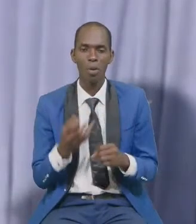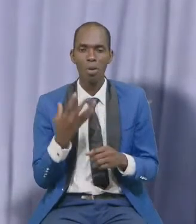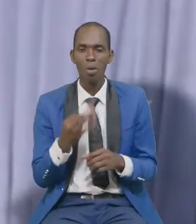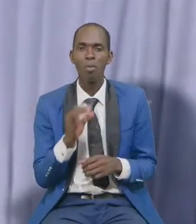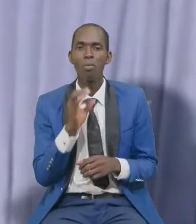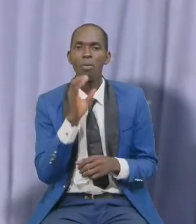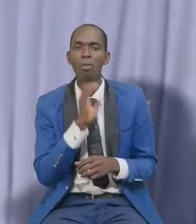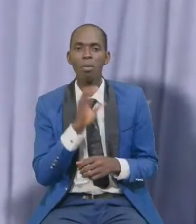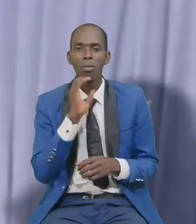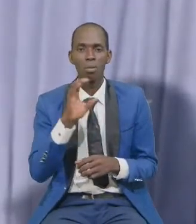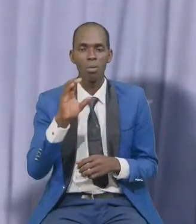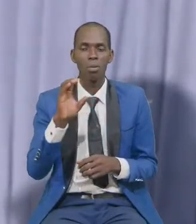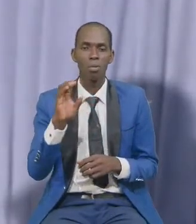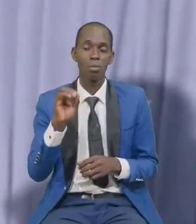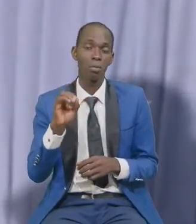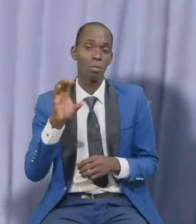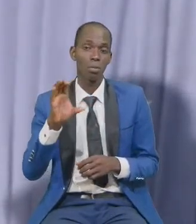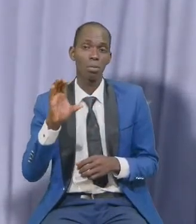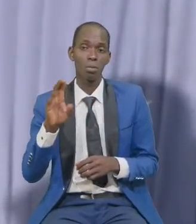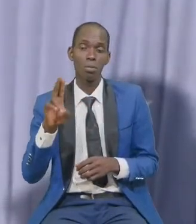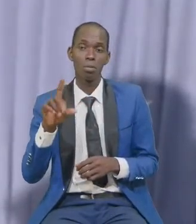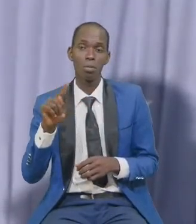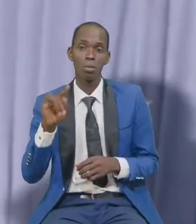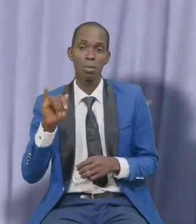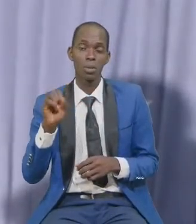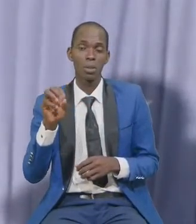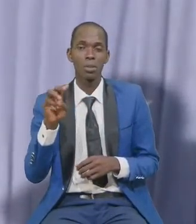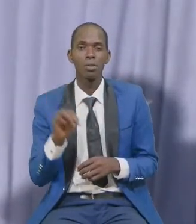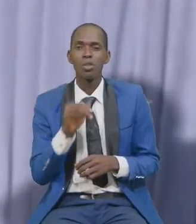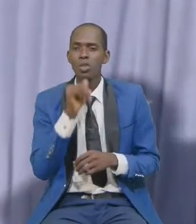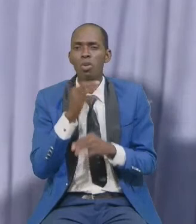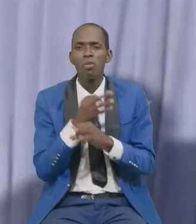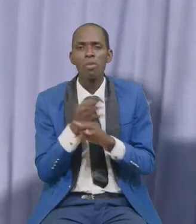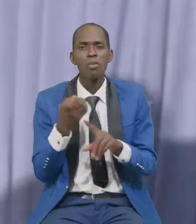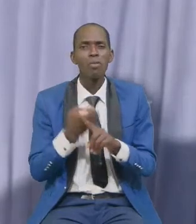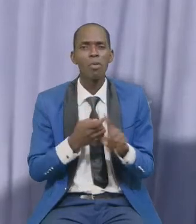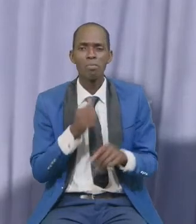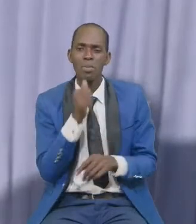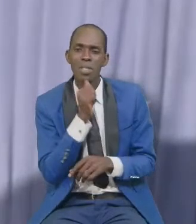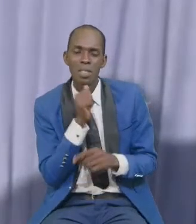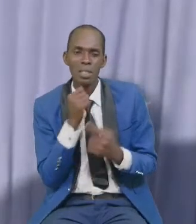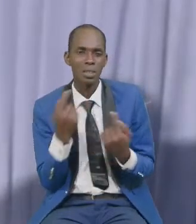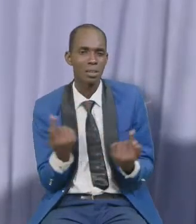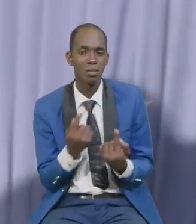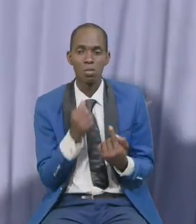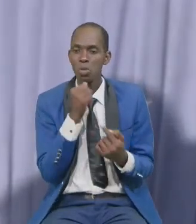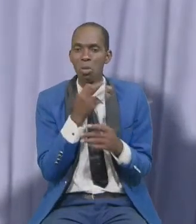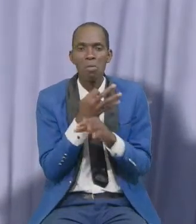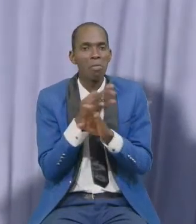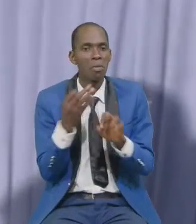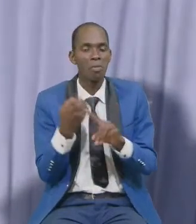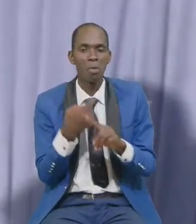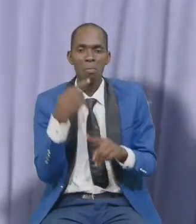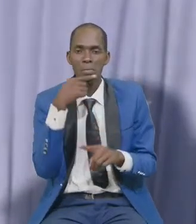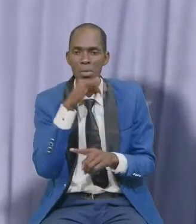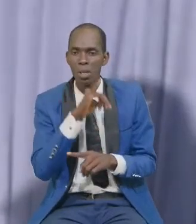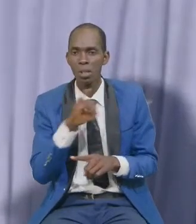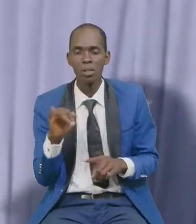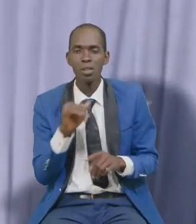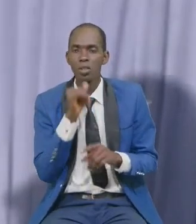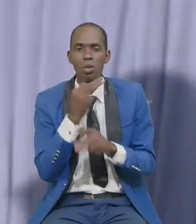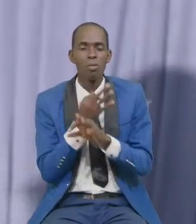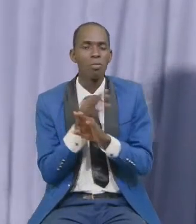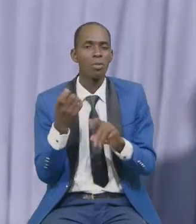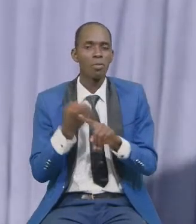occultism. They're not free from secret sin. They're not free from lying. They're not free from